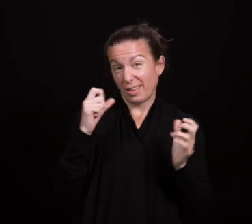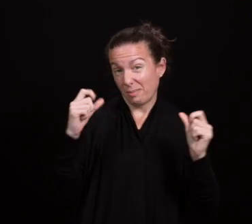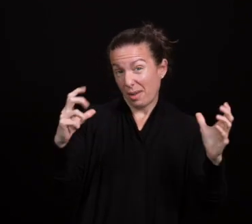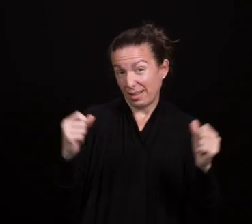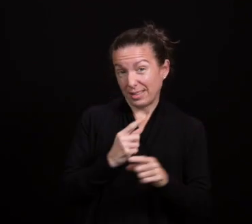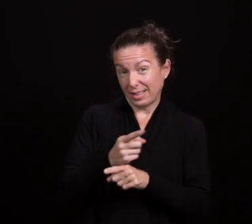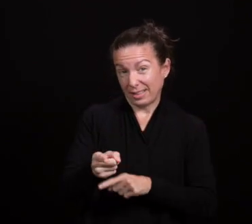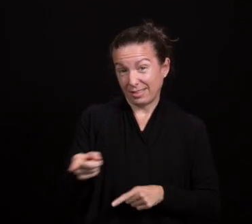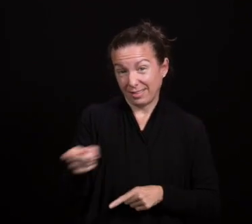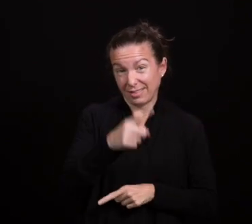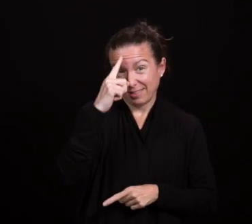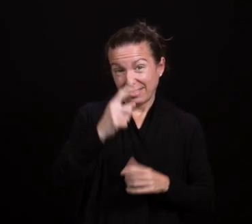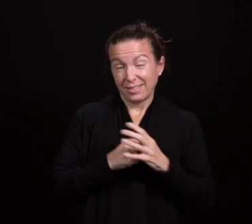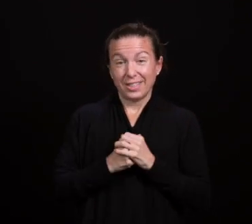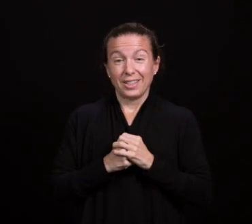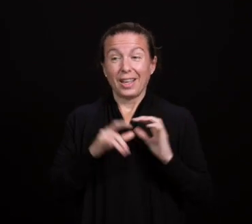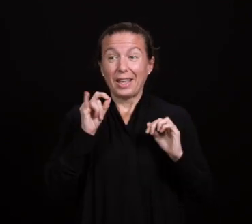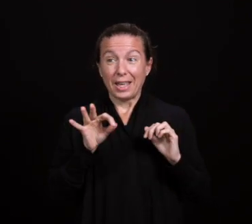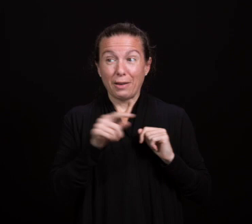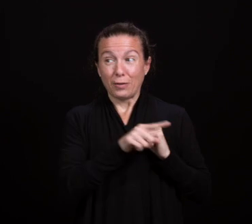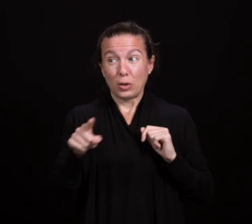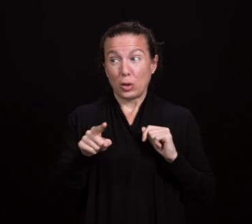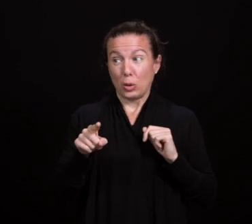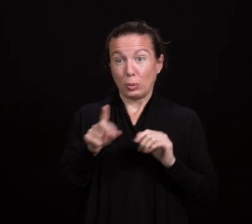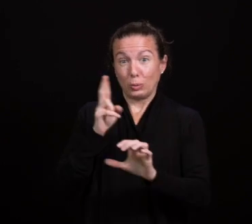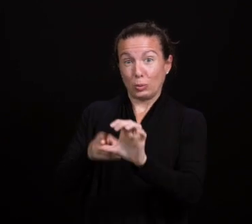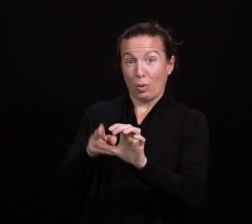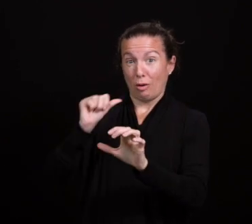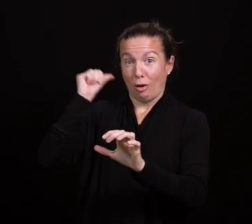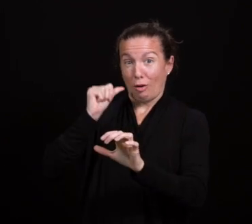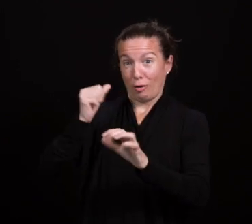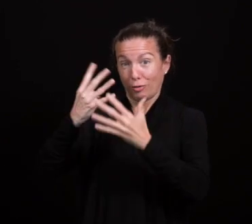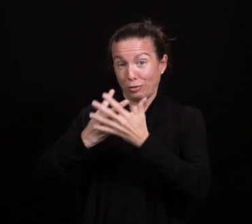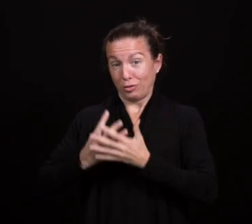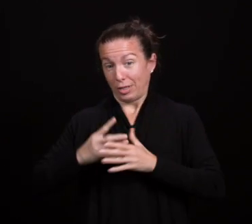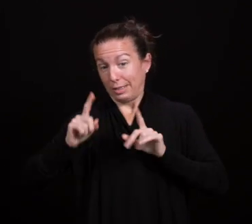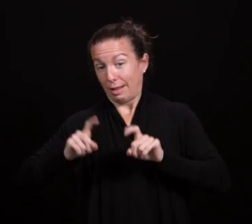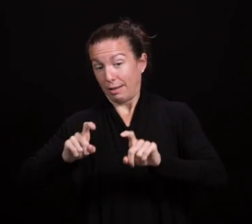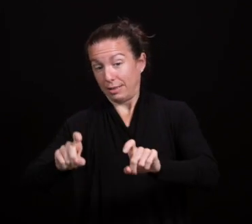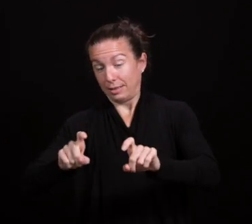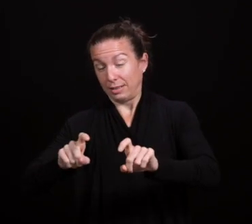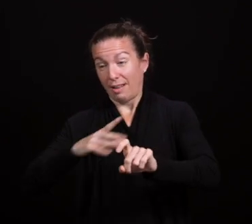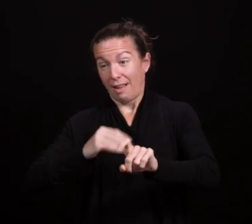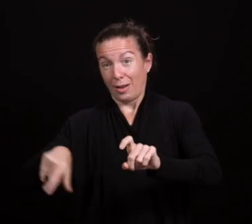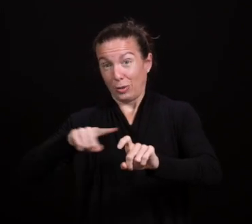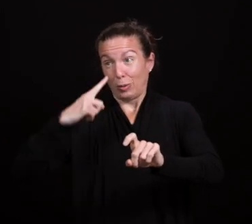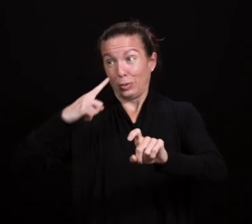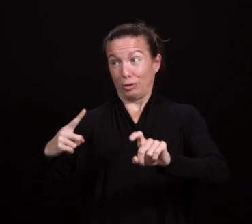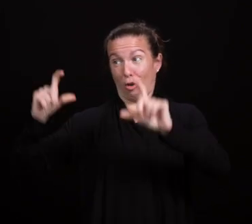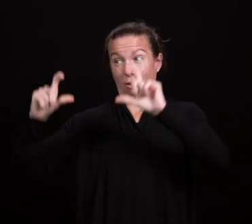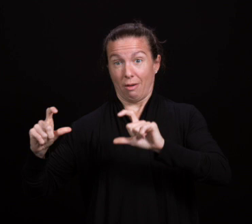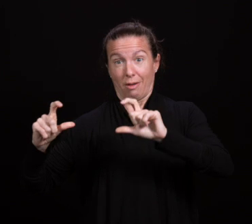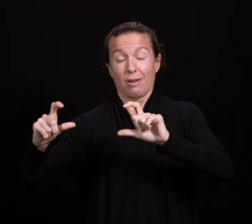amazing considering if anyone sat in on her audiologist tests and really saw what she